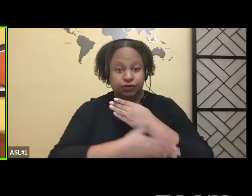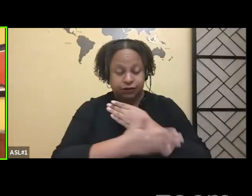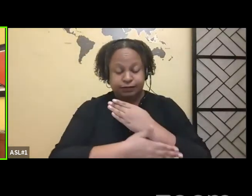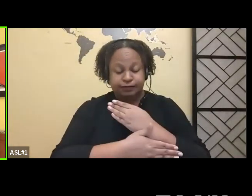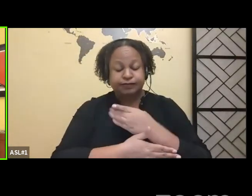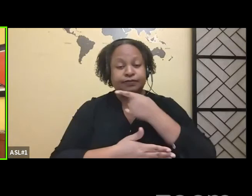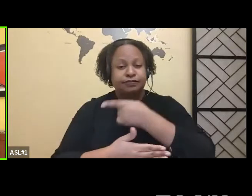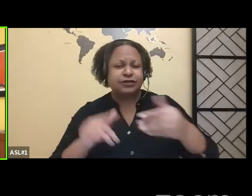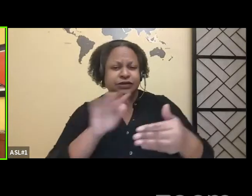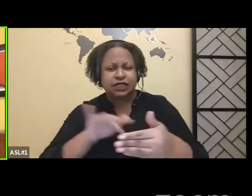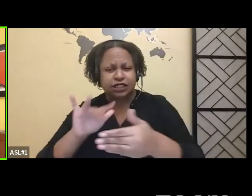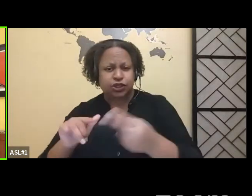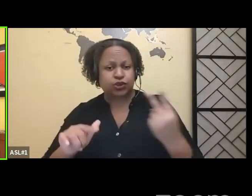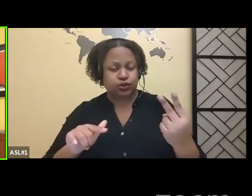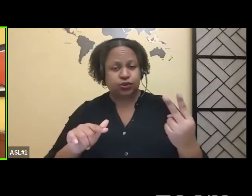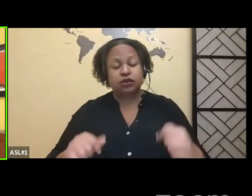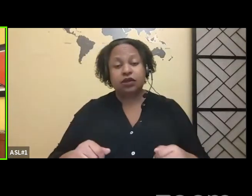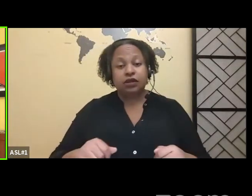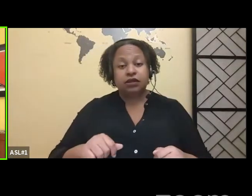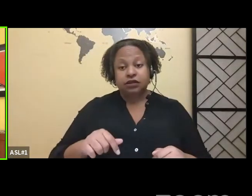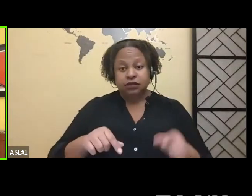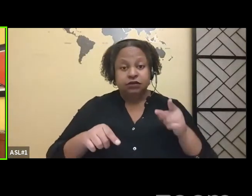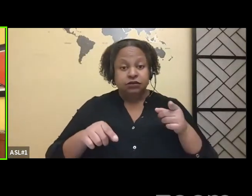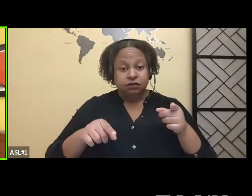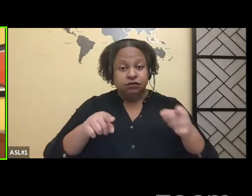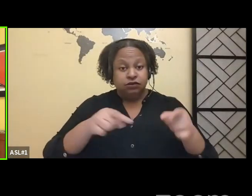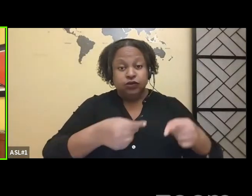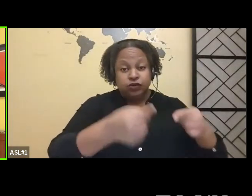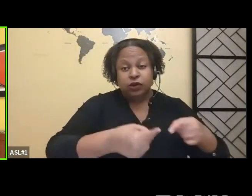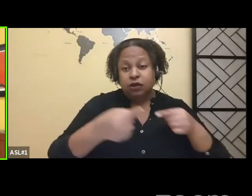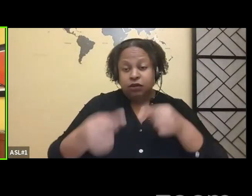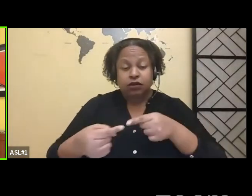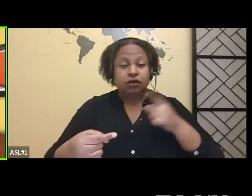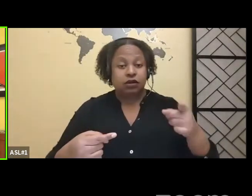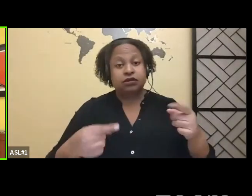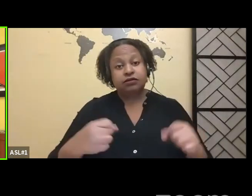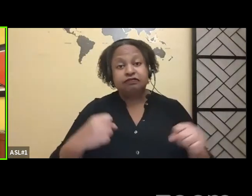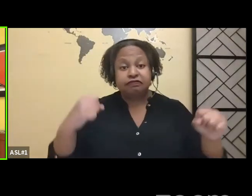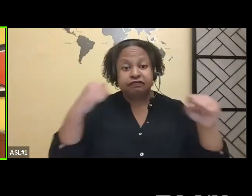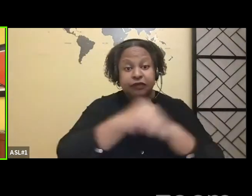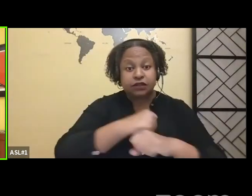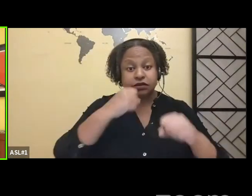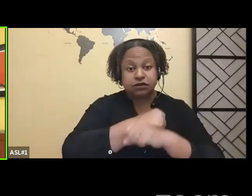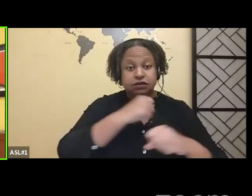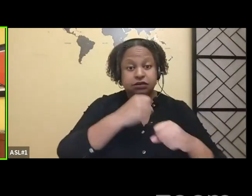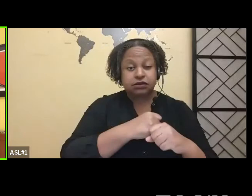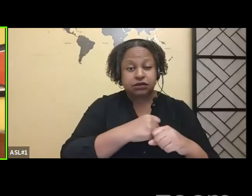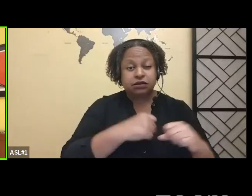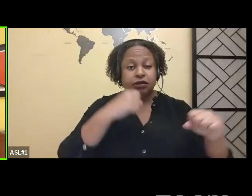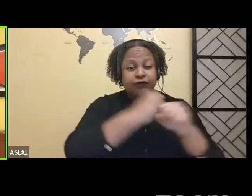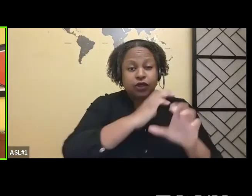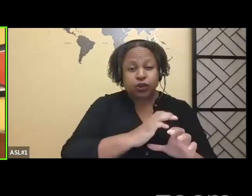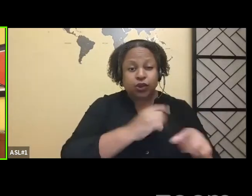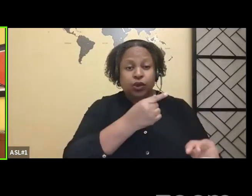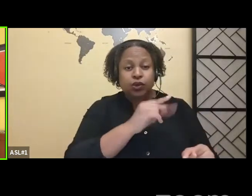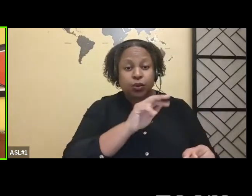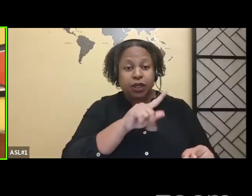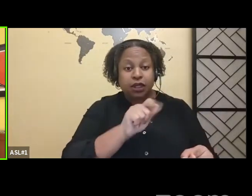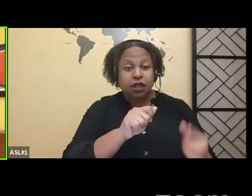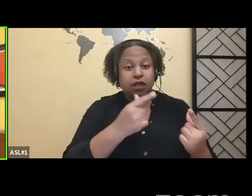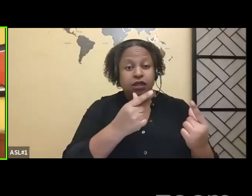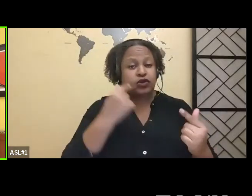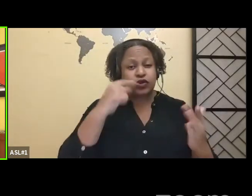the guerrilla forces fighting an asymmetrical war used the mountains to